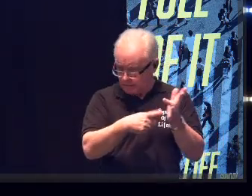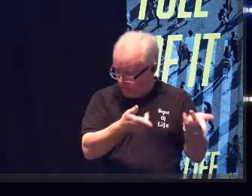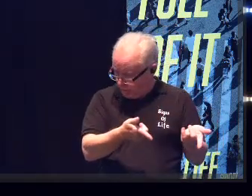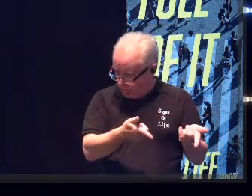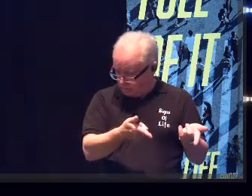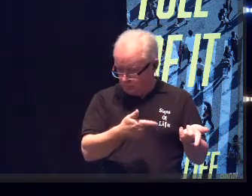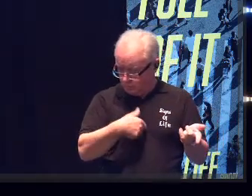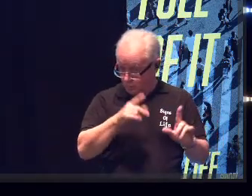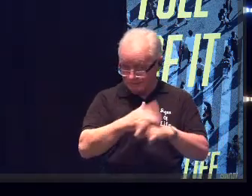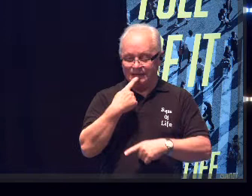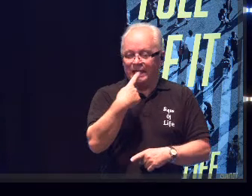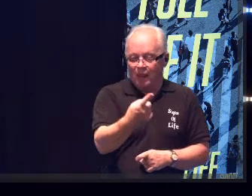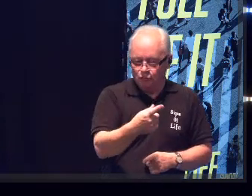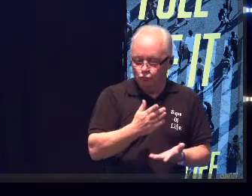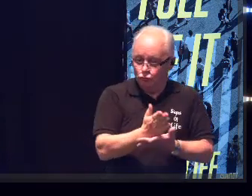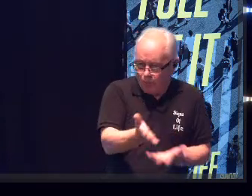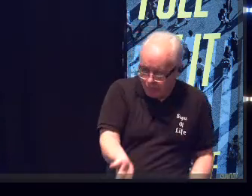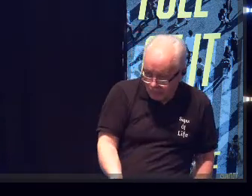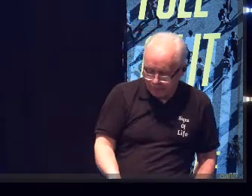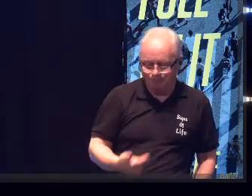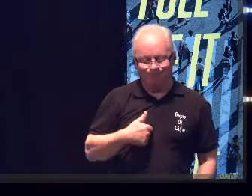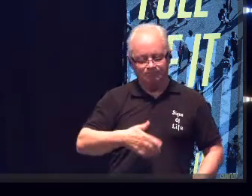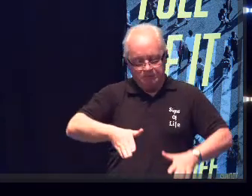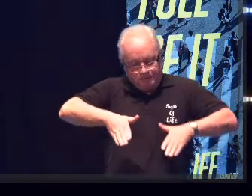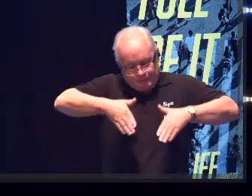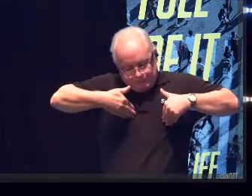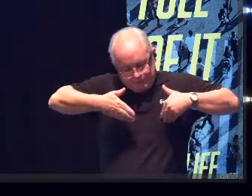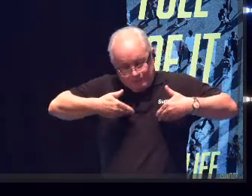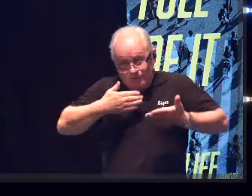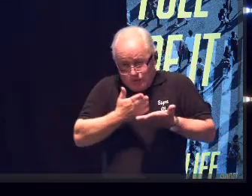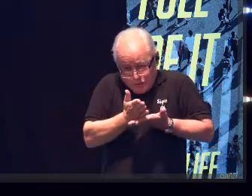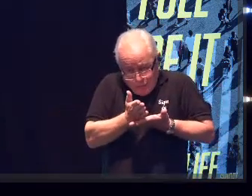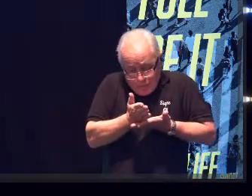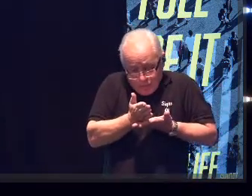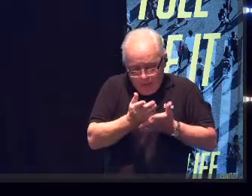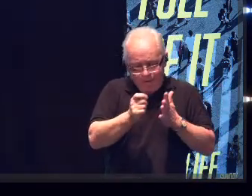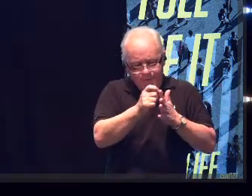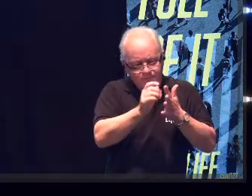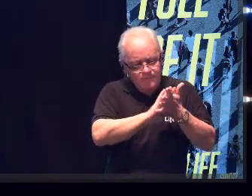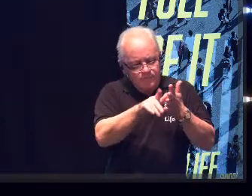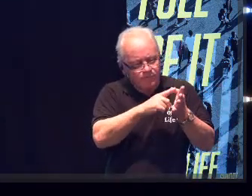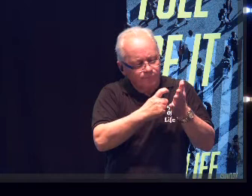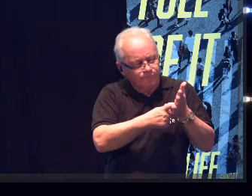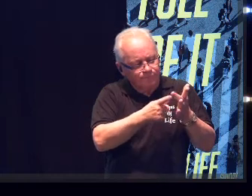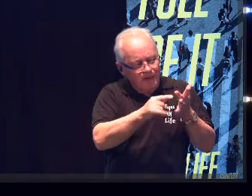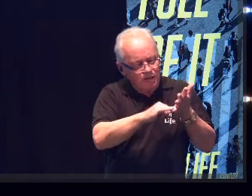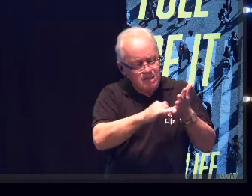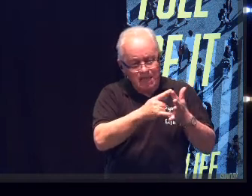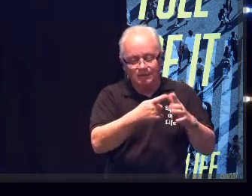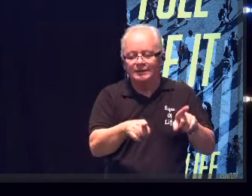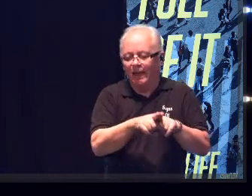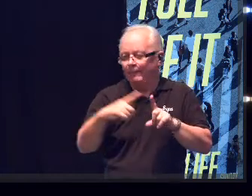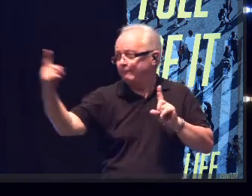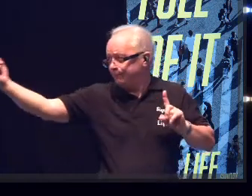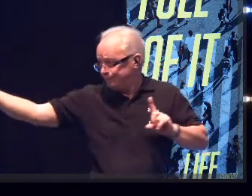renege on what we believe to be true. And the Pharisees are trying to do exactly that with Jesus here. They're trying to box him into a corner. And they're saying, you going to choose